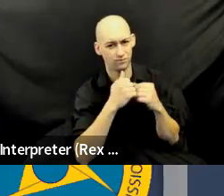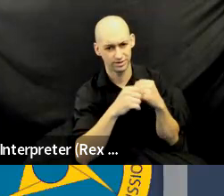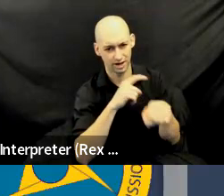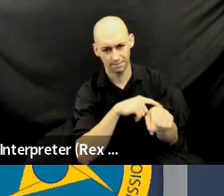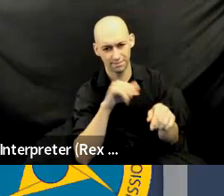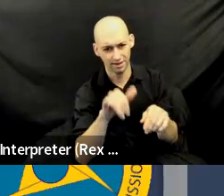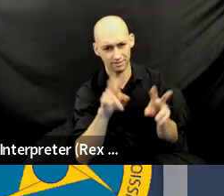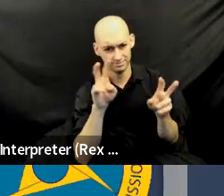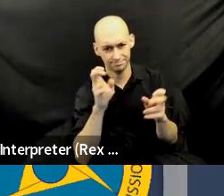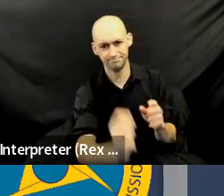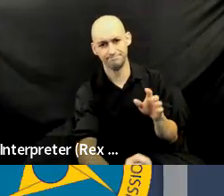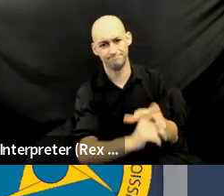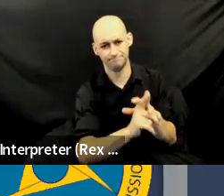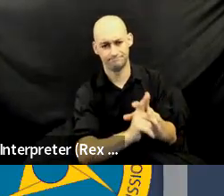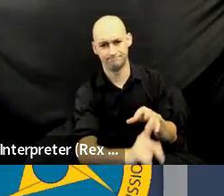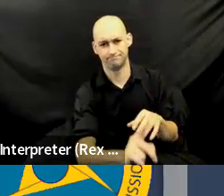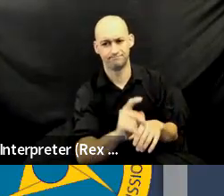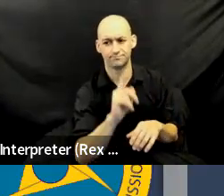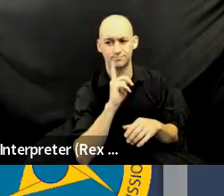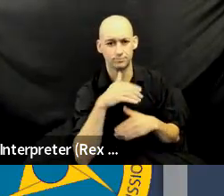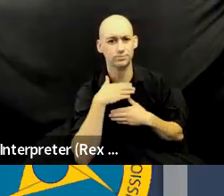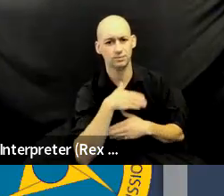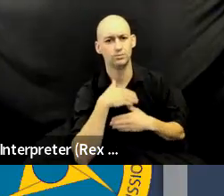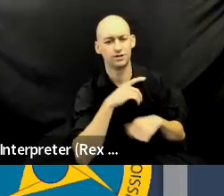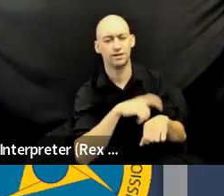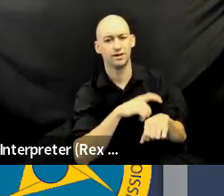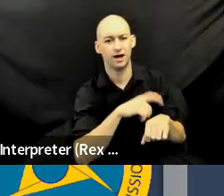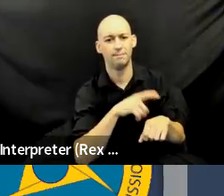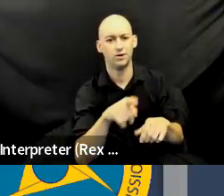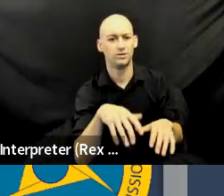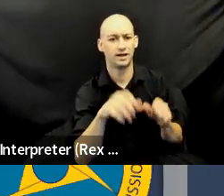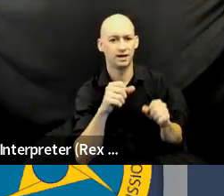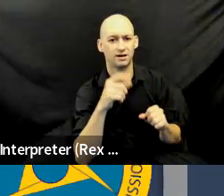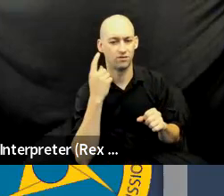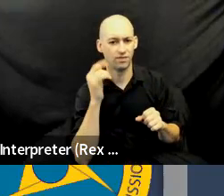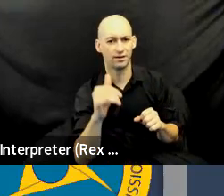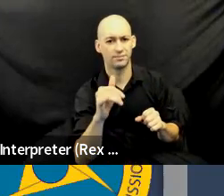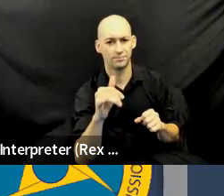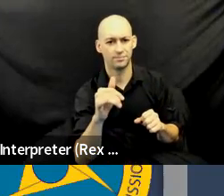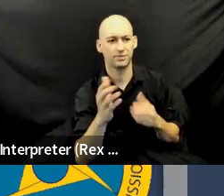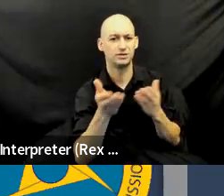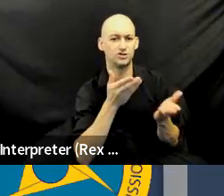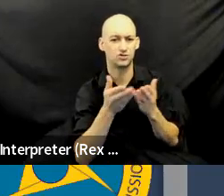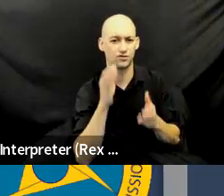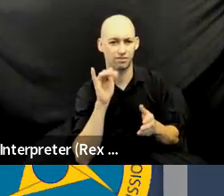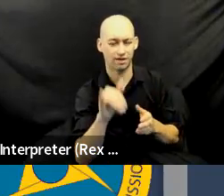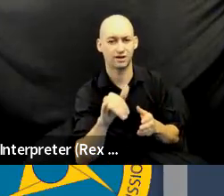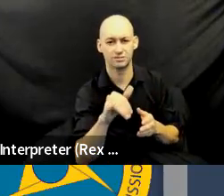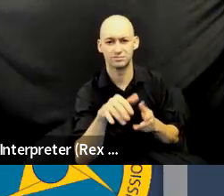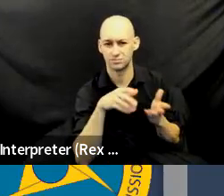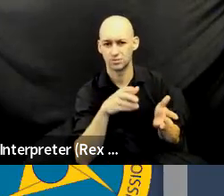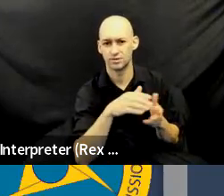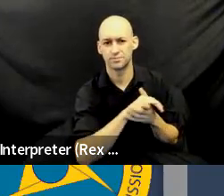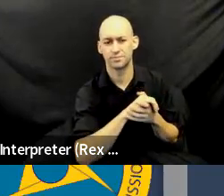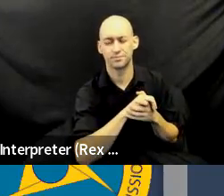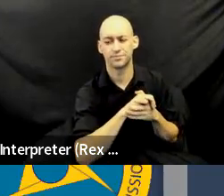how important you guys are, and so we appreciate the time that you take to serve in this capacity. So thank you. Thank you.